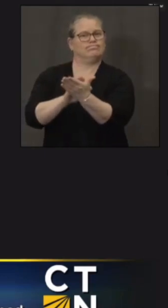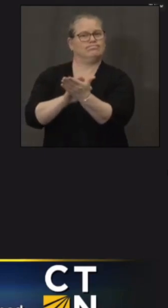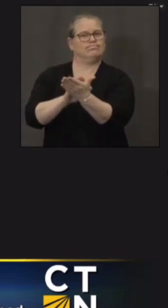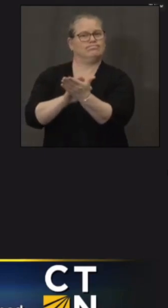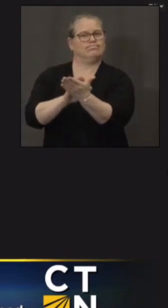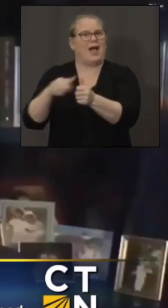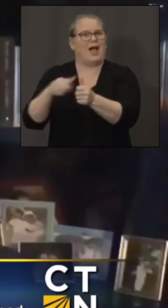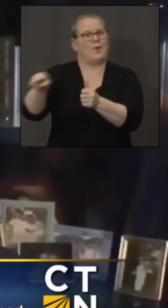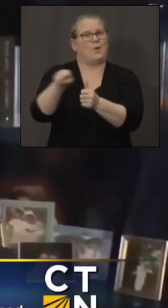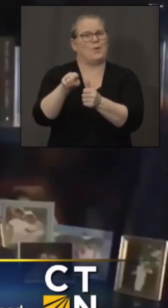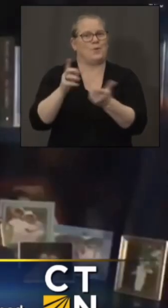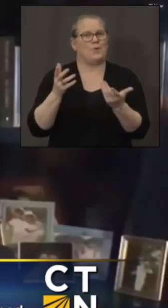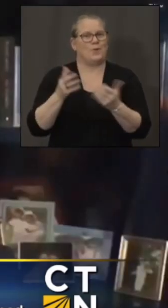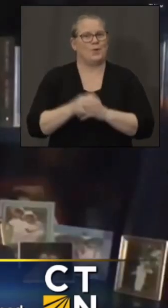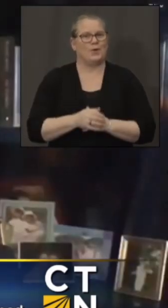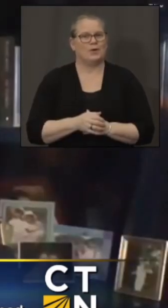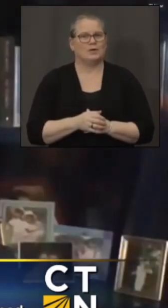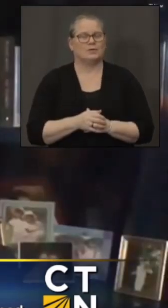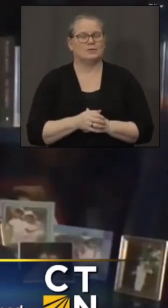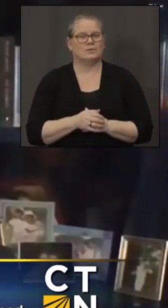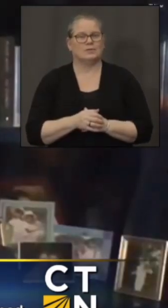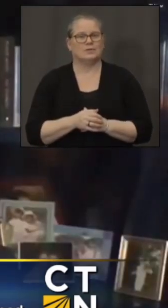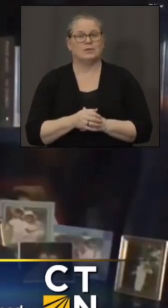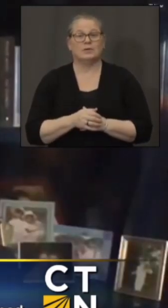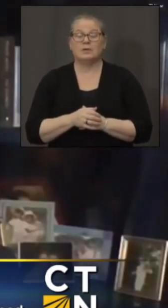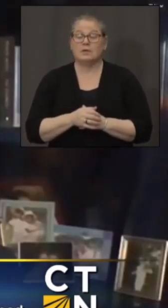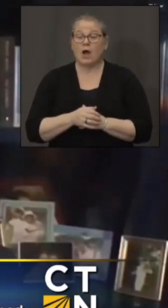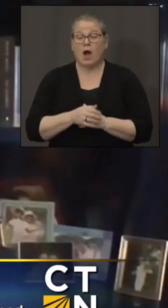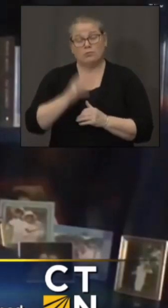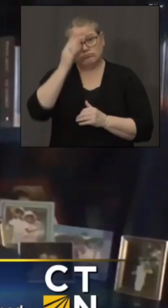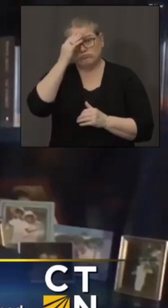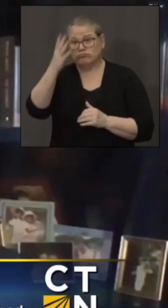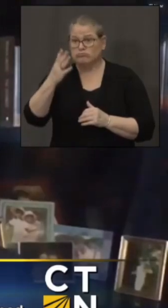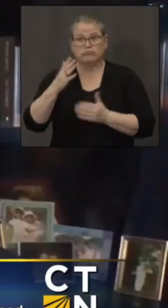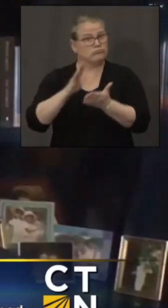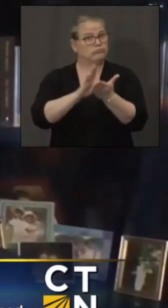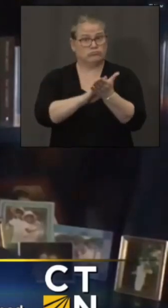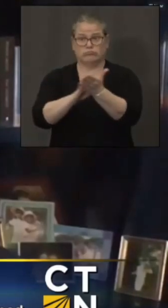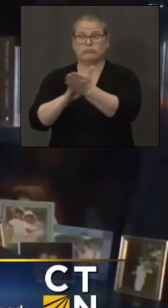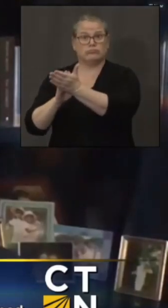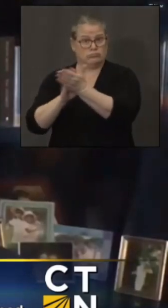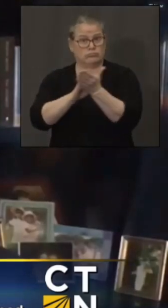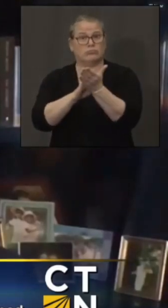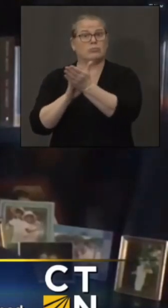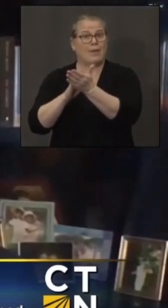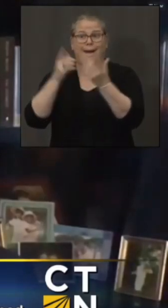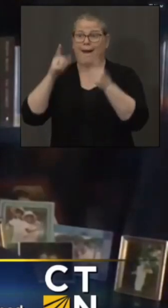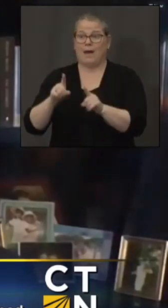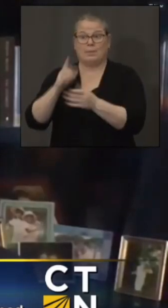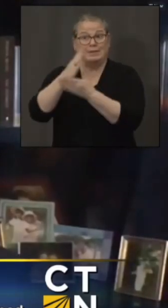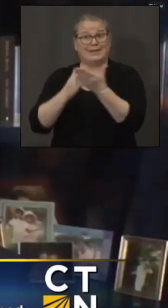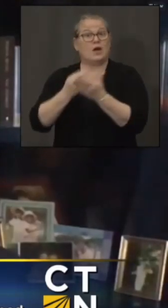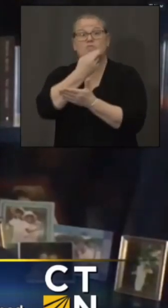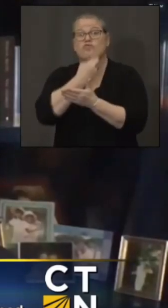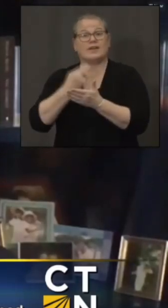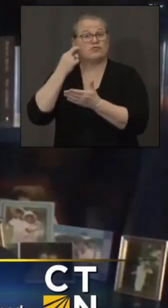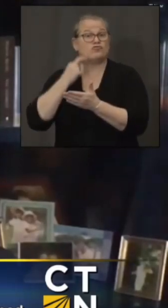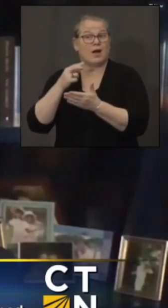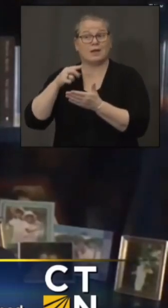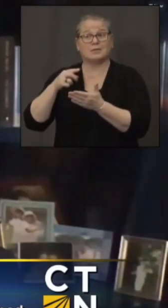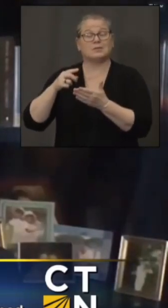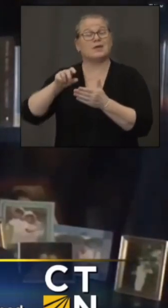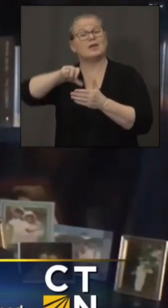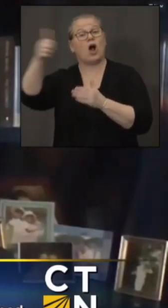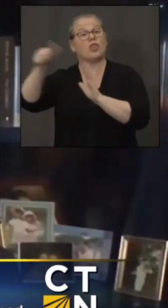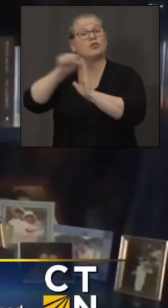Well, here's the incentive, Sue. We have states where restaurants are closing and not allowed to open, in different parts of the